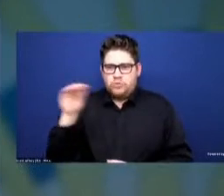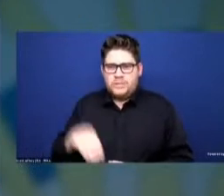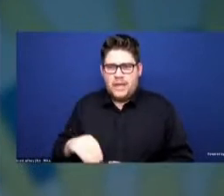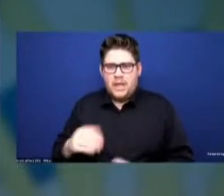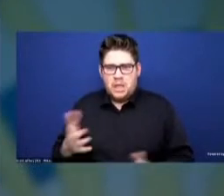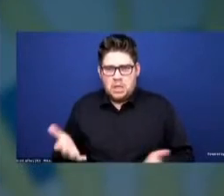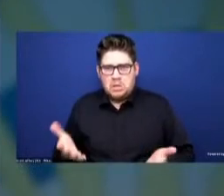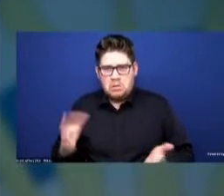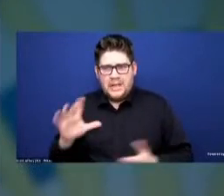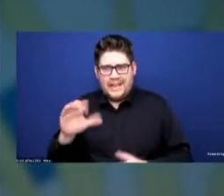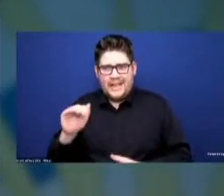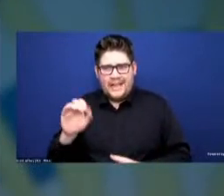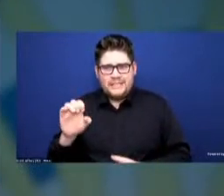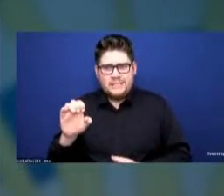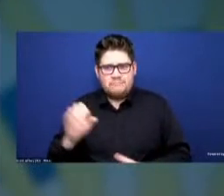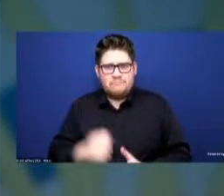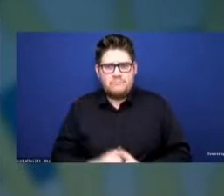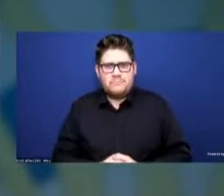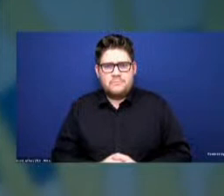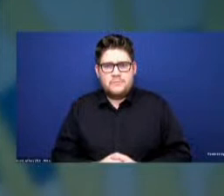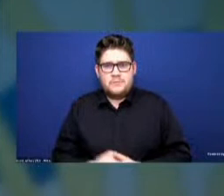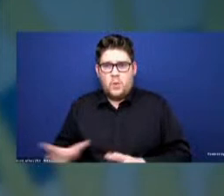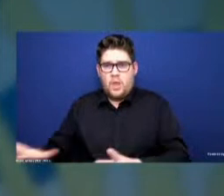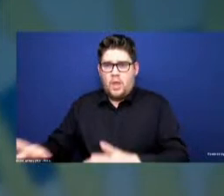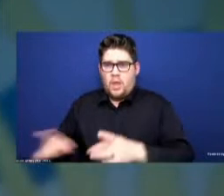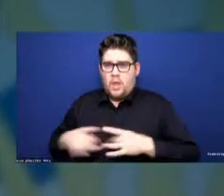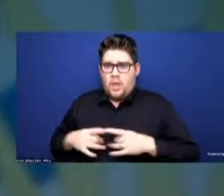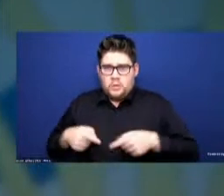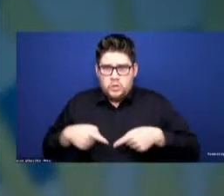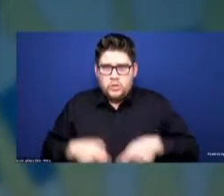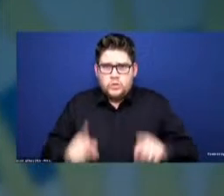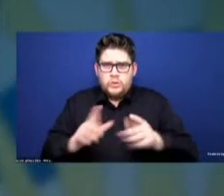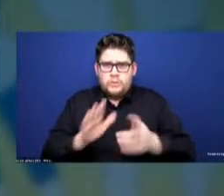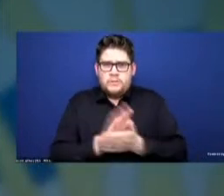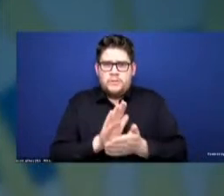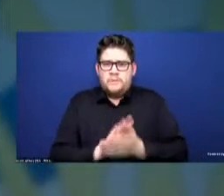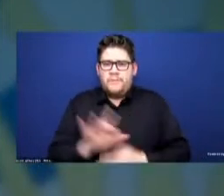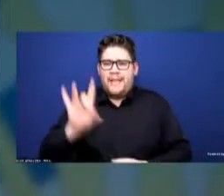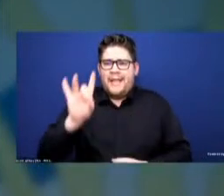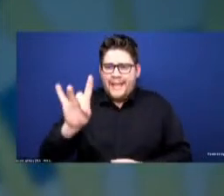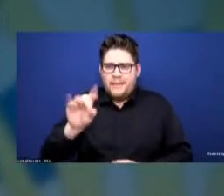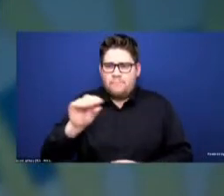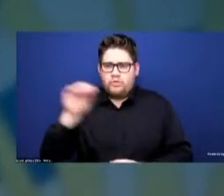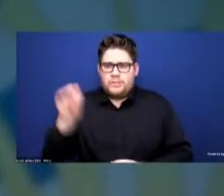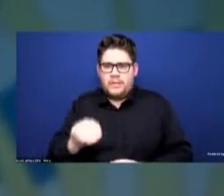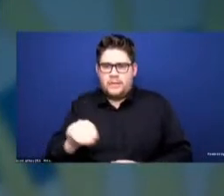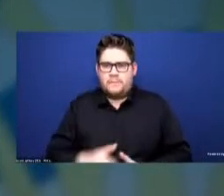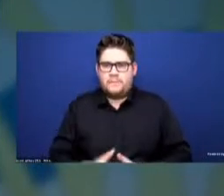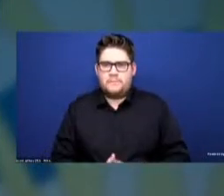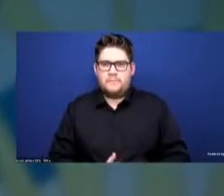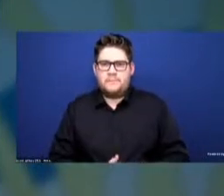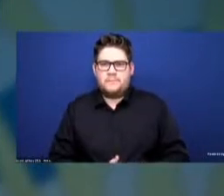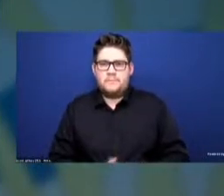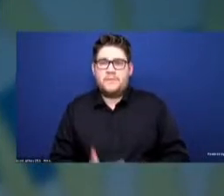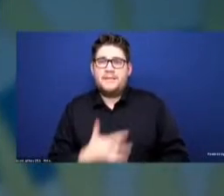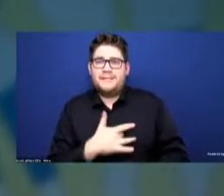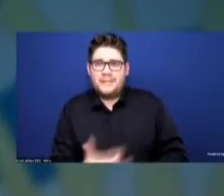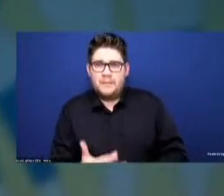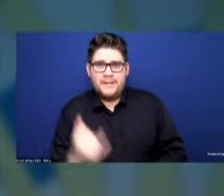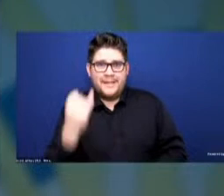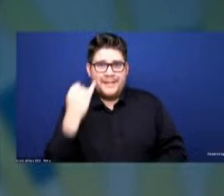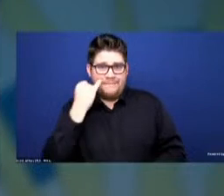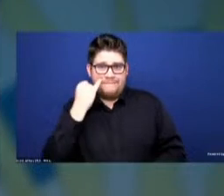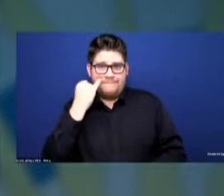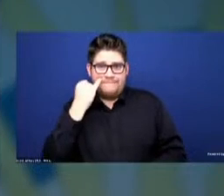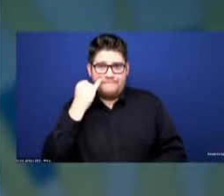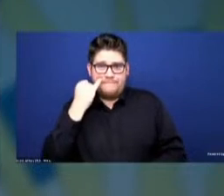acquired whilst in school. And typically when a transmission did occur in a school, on average, that led to